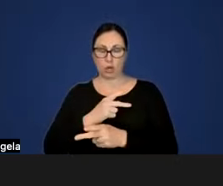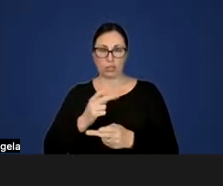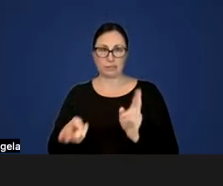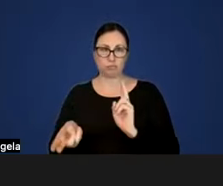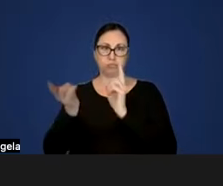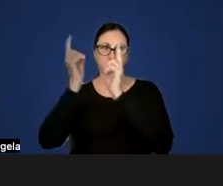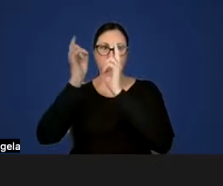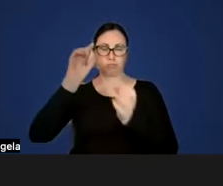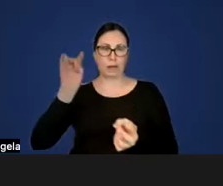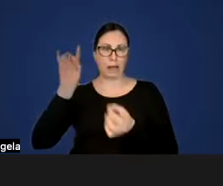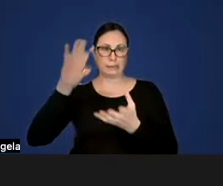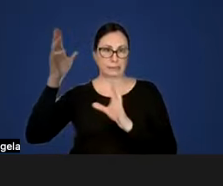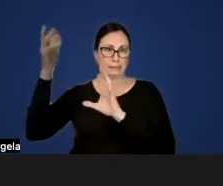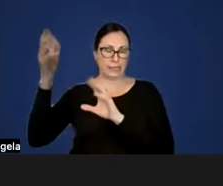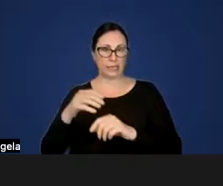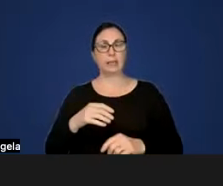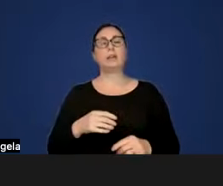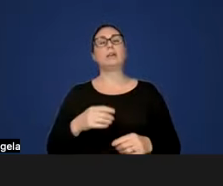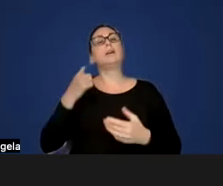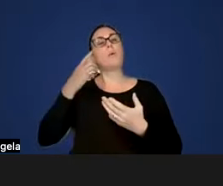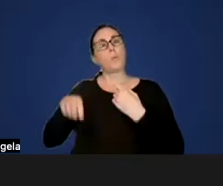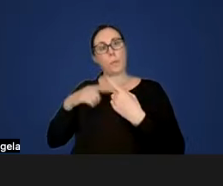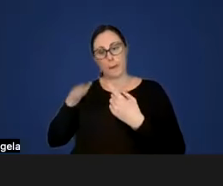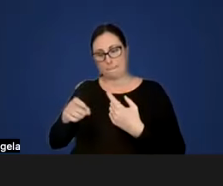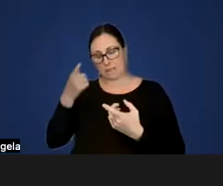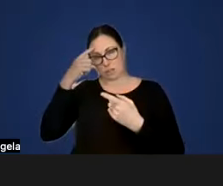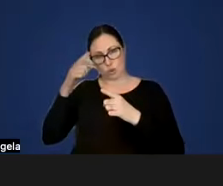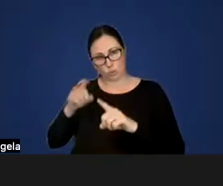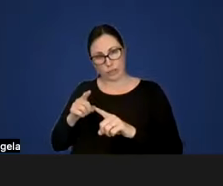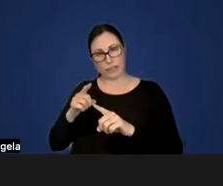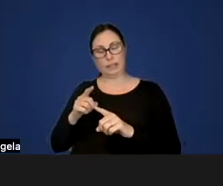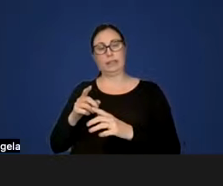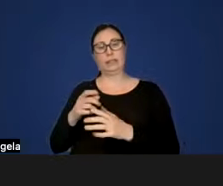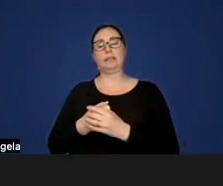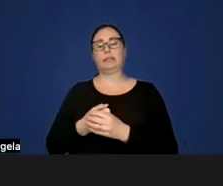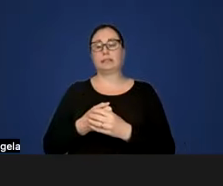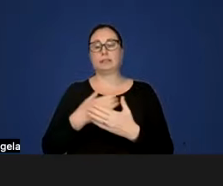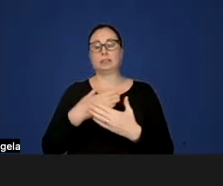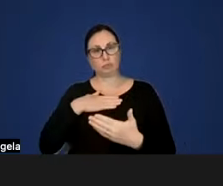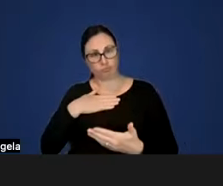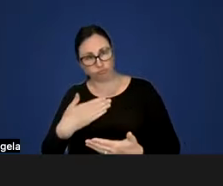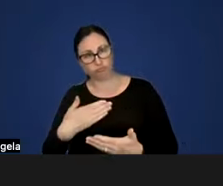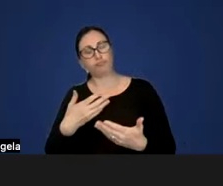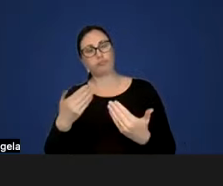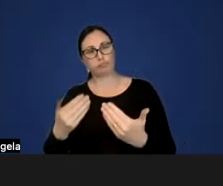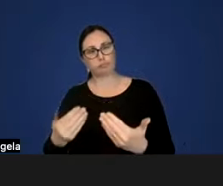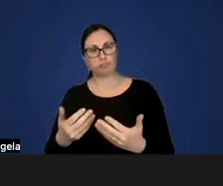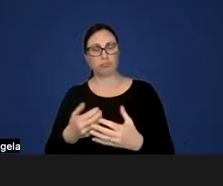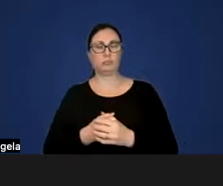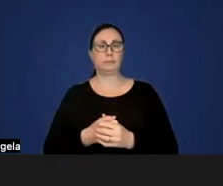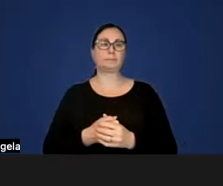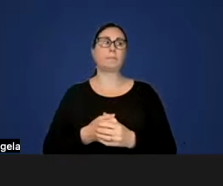to touch, and the survivor agreed to cooperate if that was abided by on the part of the officer until a trauma-informed officer